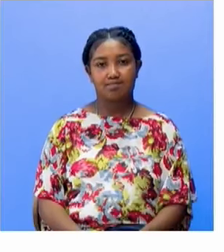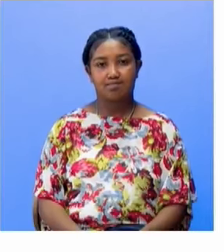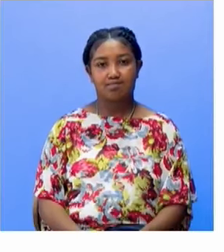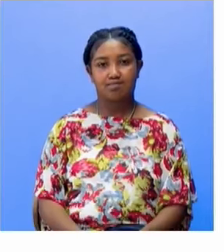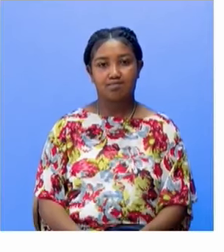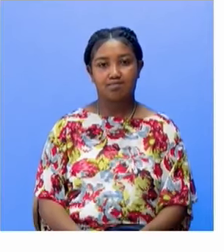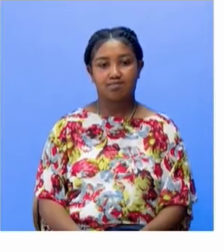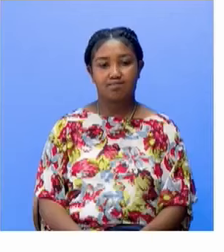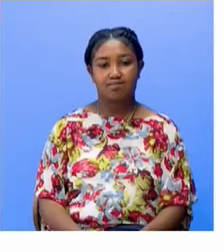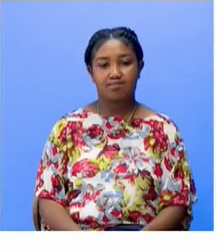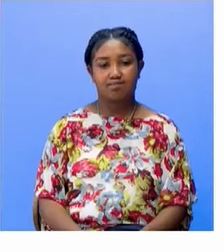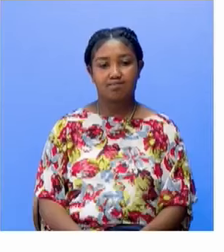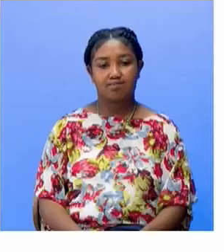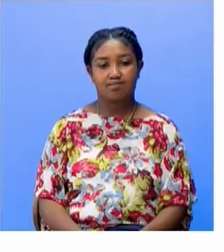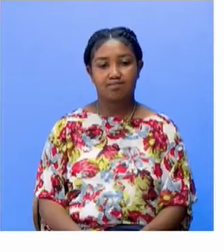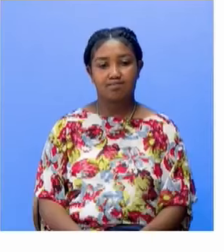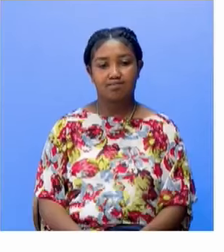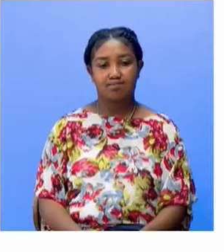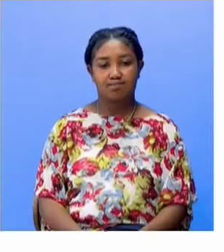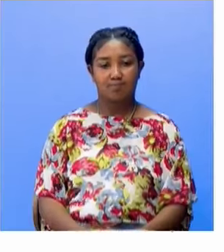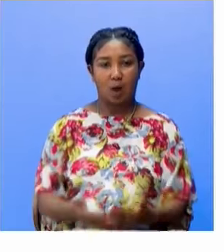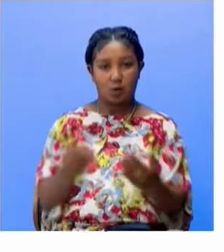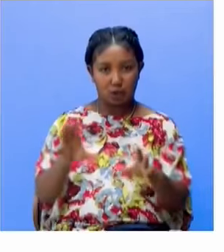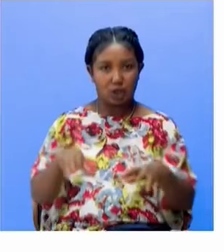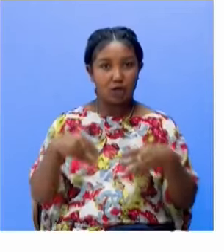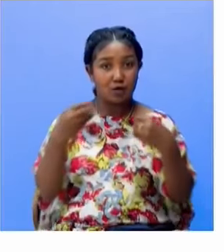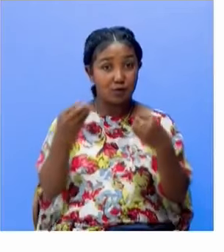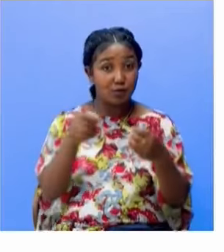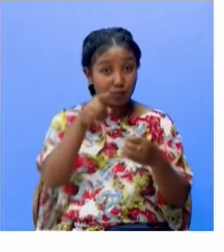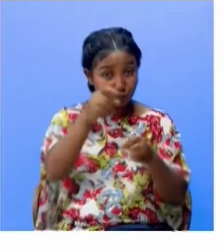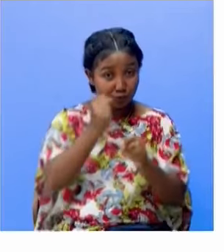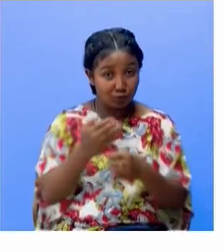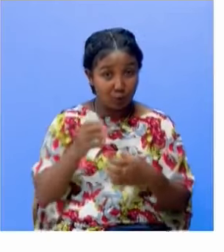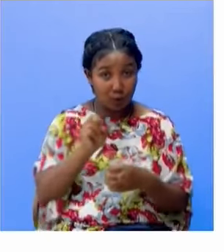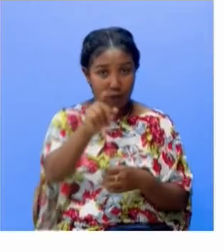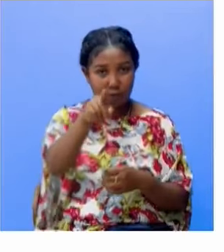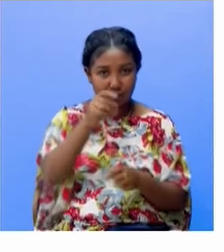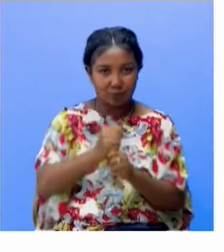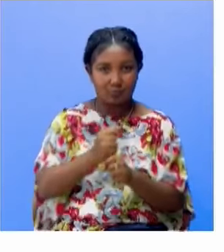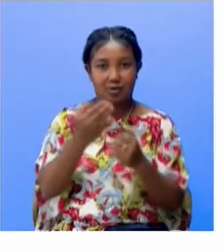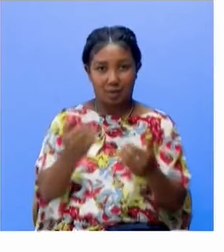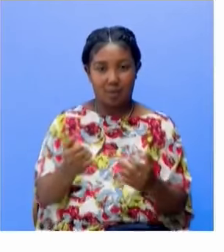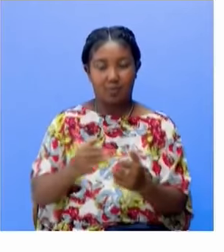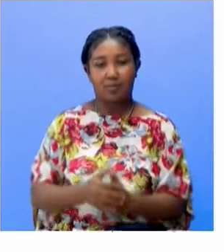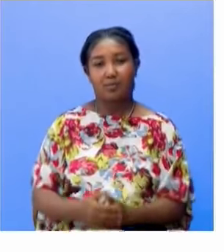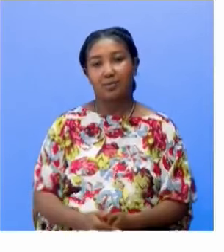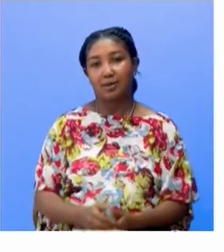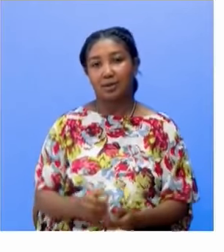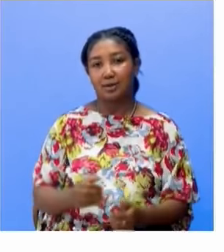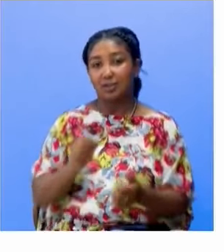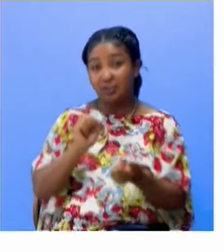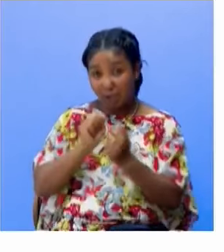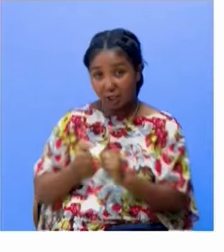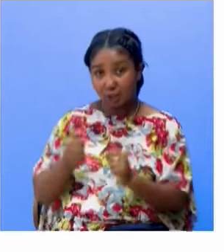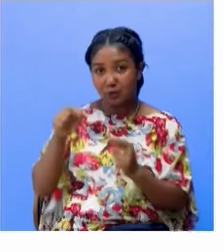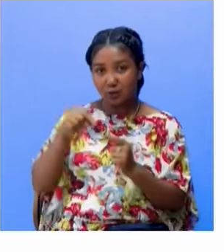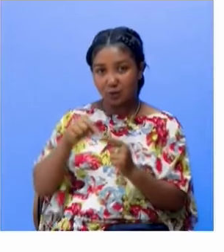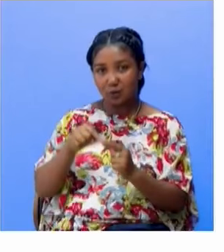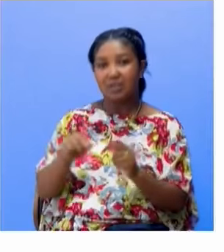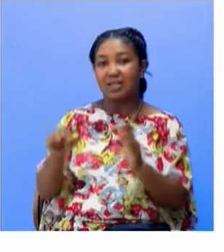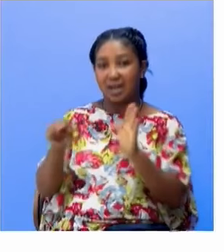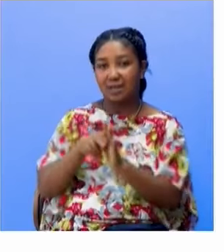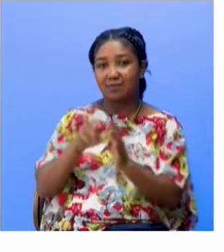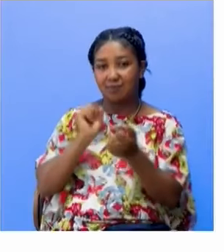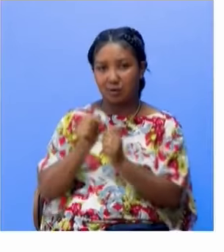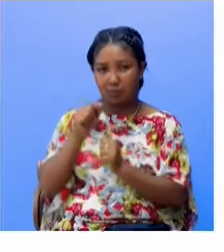Now I want to give you this. That should be done by you. Ready? Good. Please change this one into, it's negative